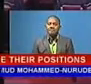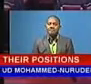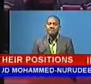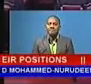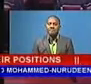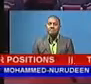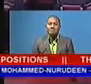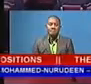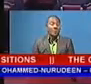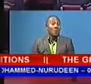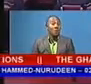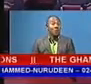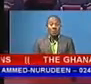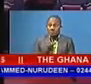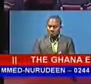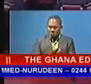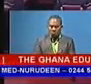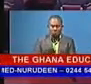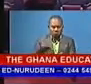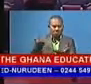Yes, ma'am. Now, it's all the documents.